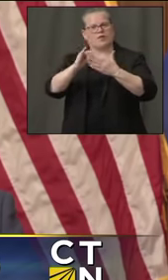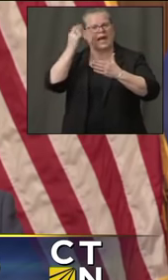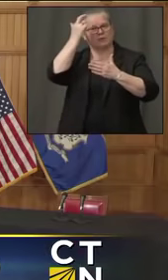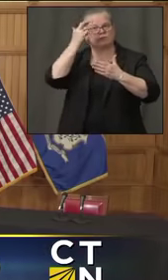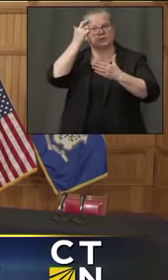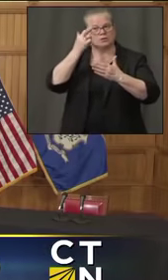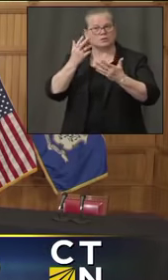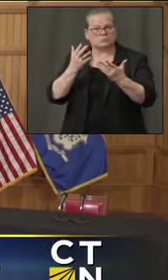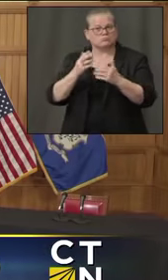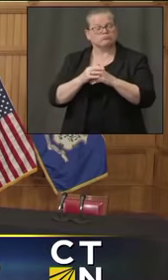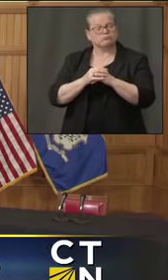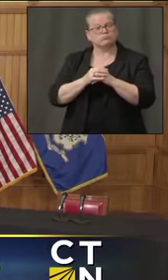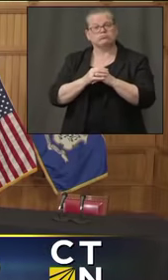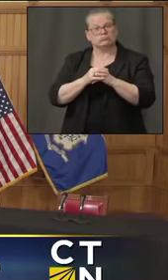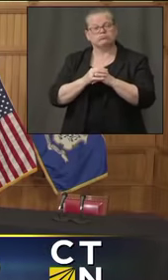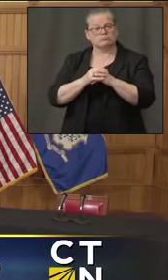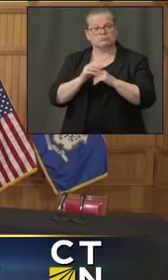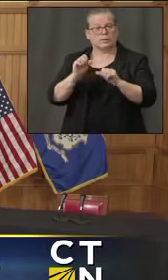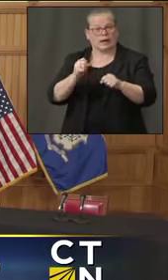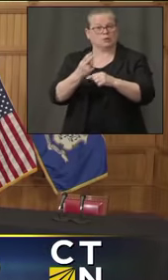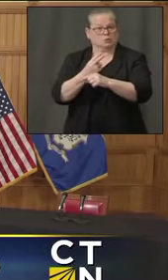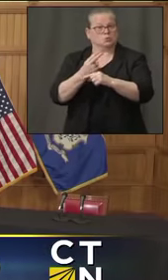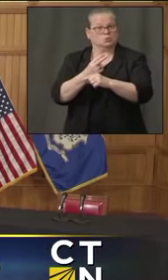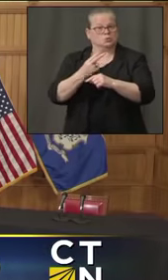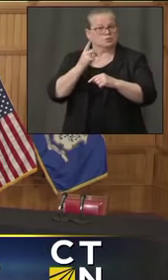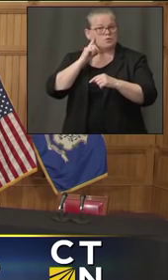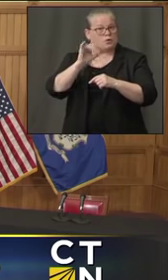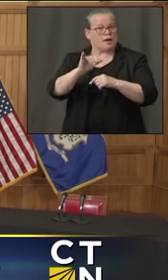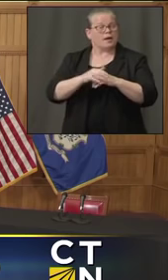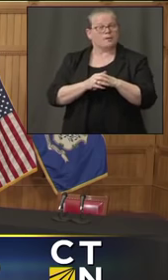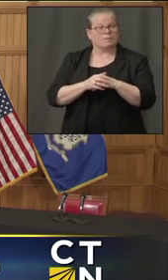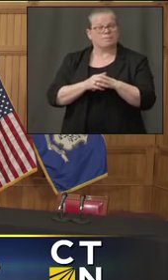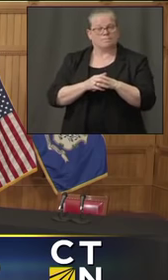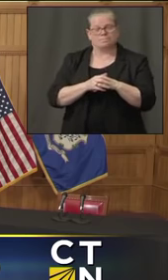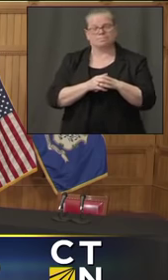Thank you. The Connecticut Mirror.